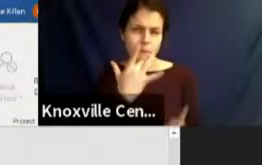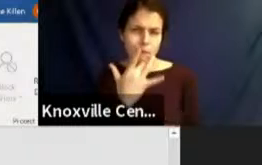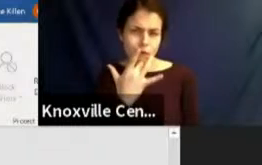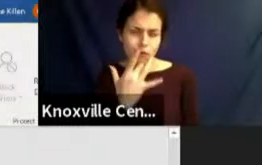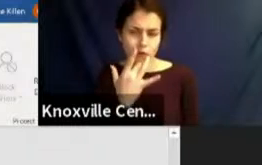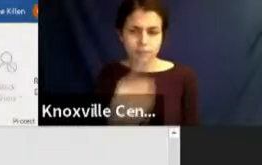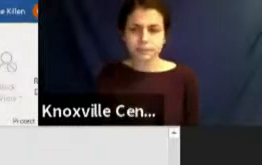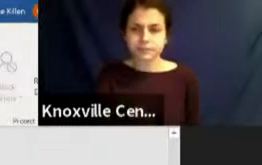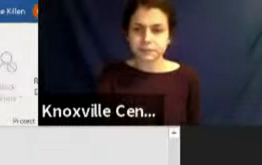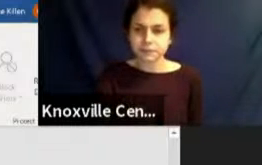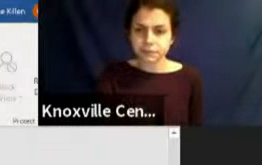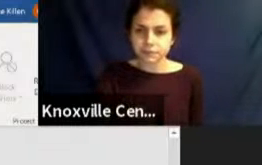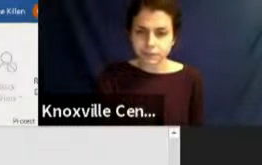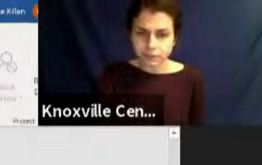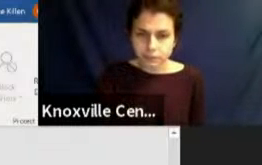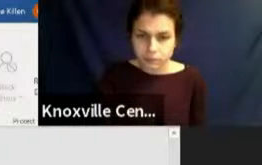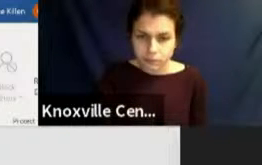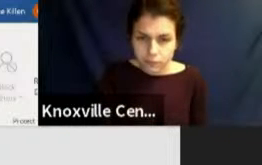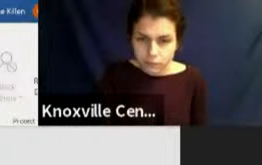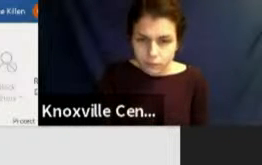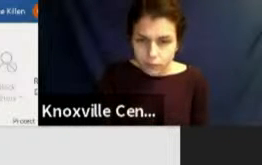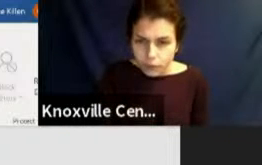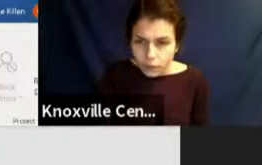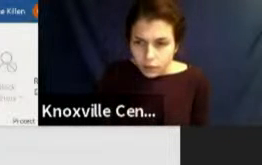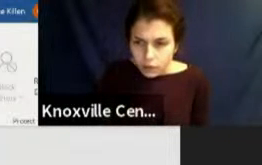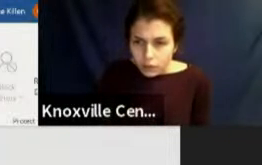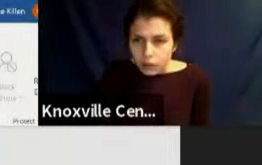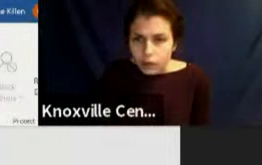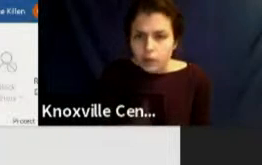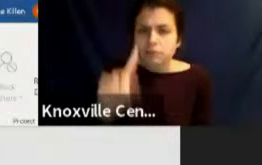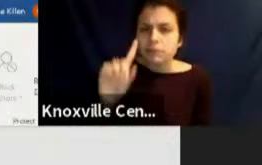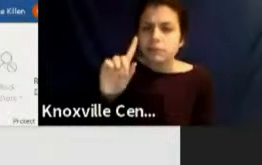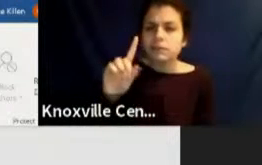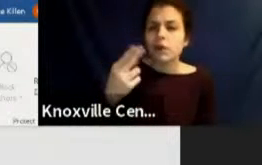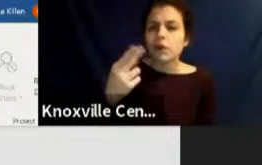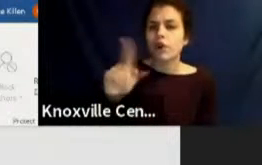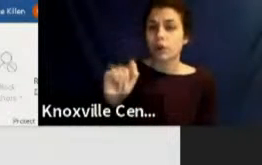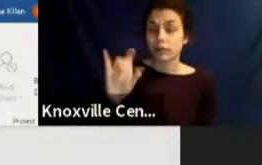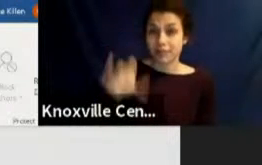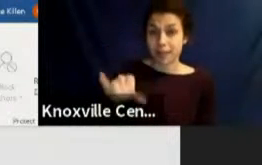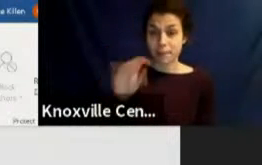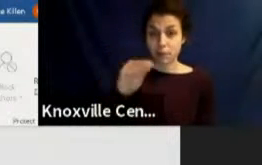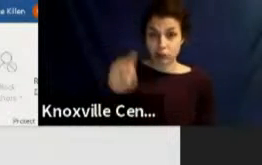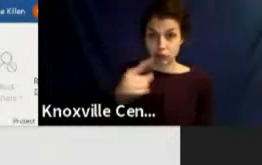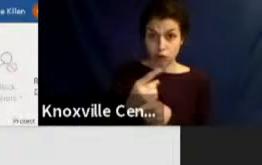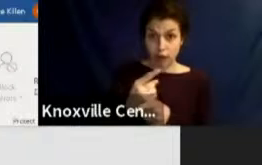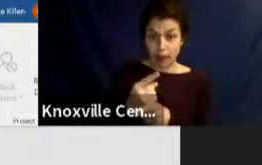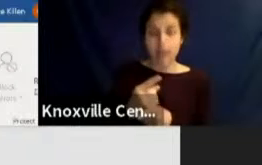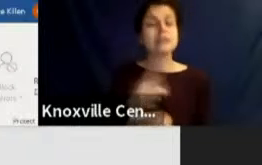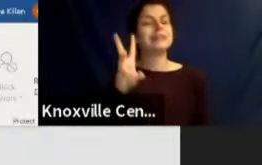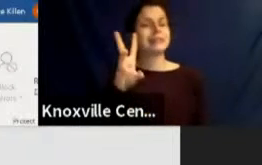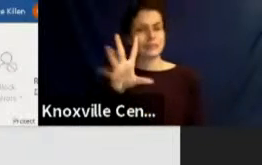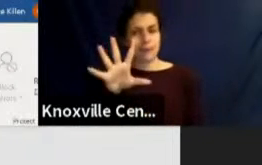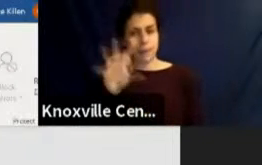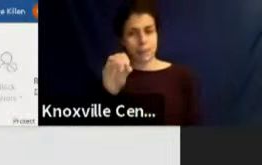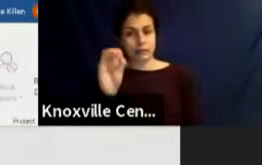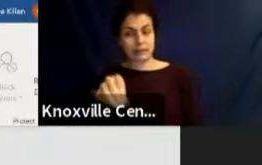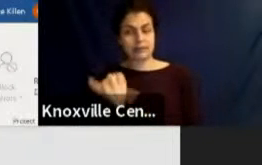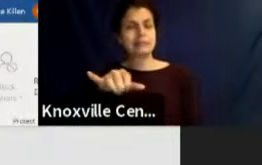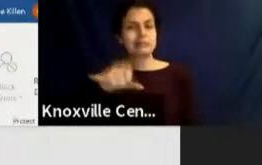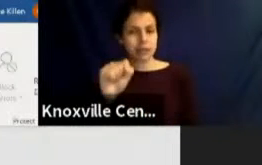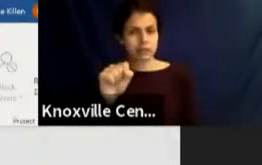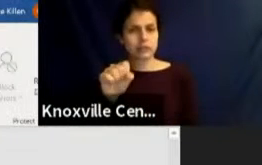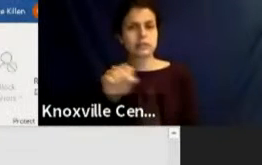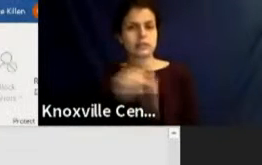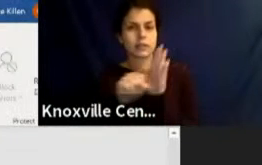Dr. O'Brien, was that are those percentages correct? It was 65%. Yes, that's what it says on the state website.